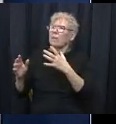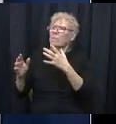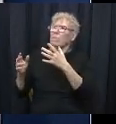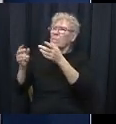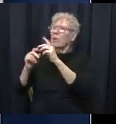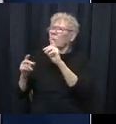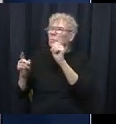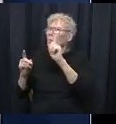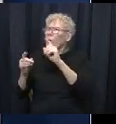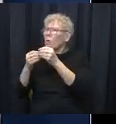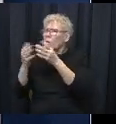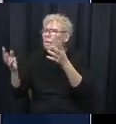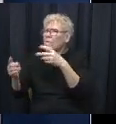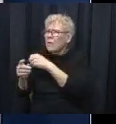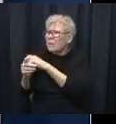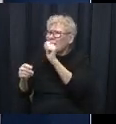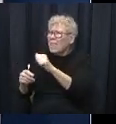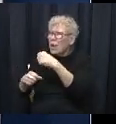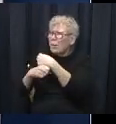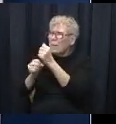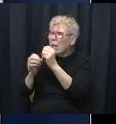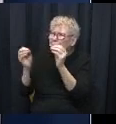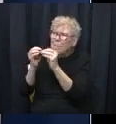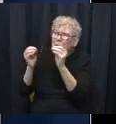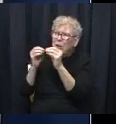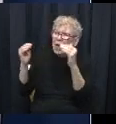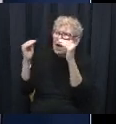transparent? Yeah, let me go to Jill first on this. Jill?